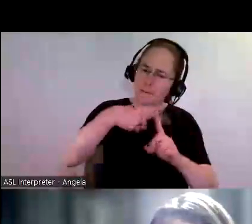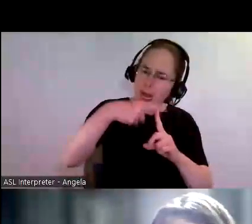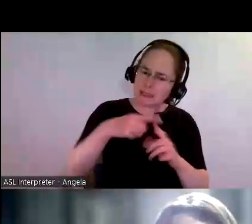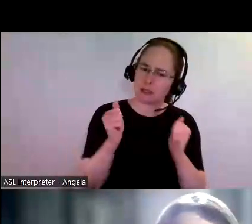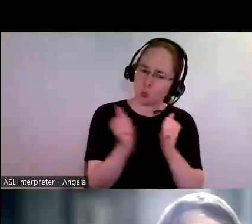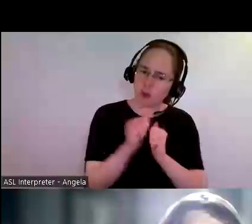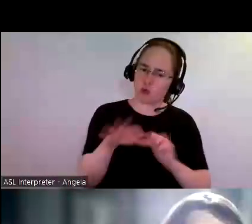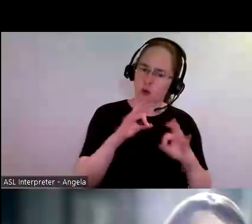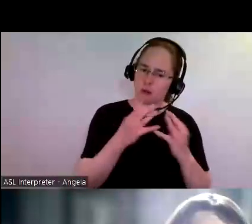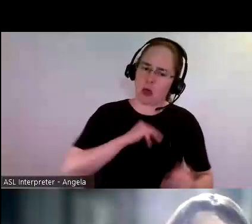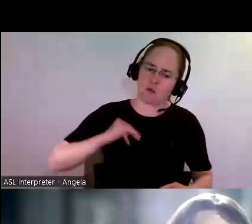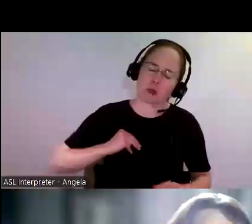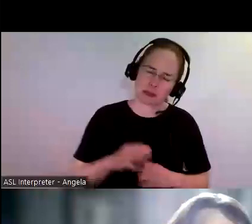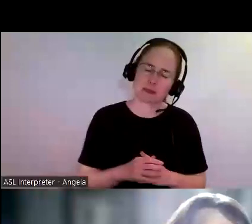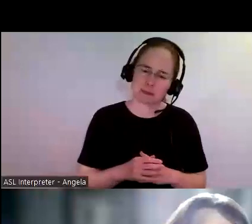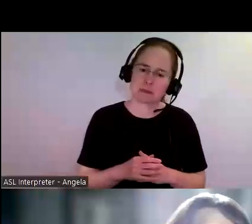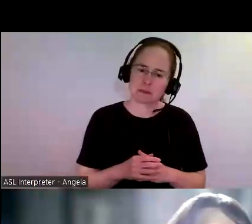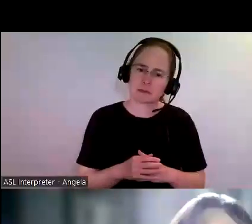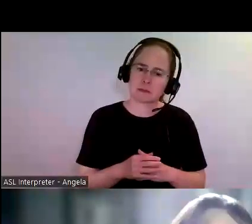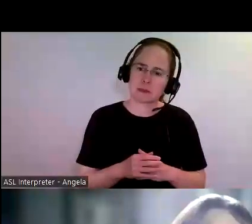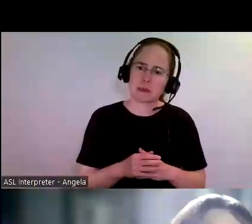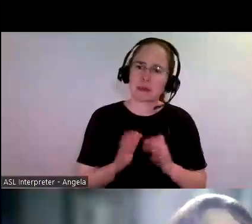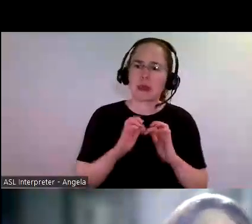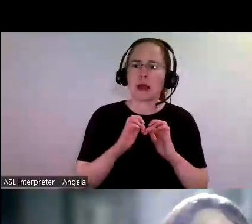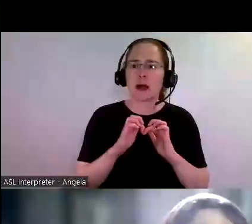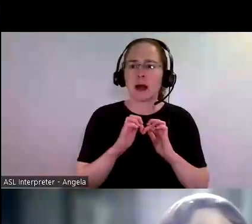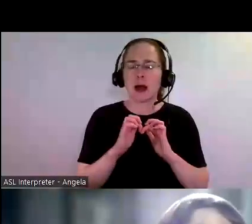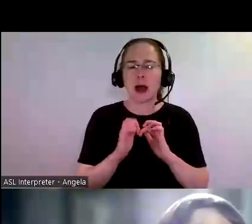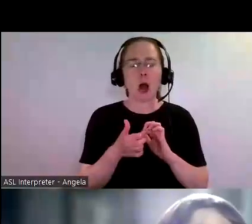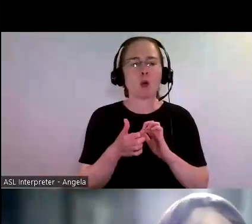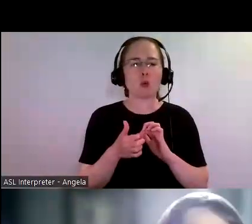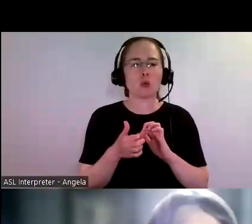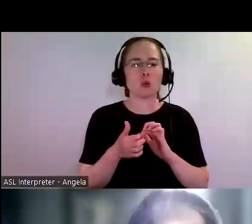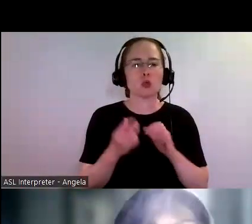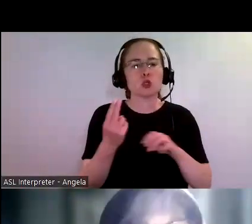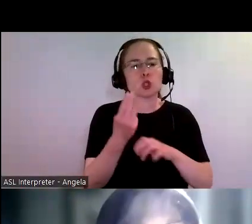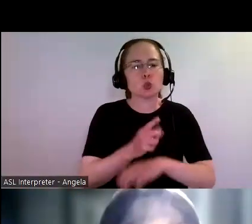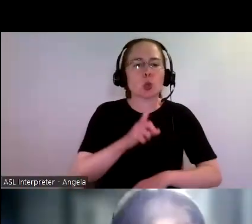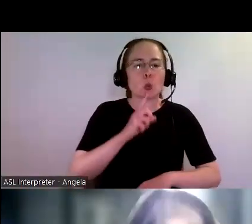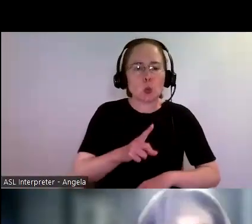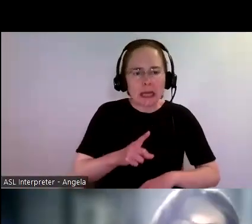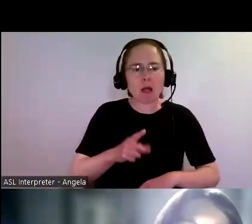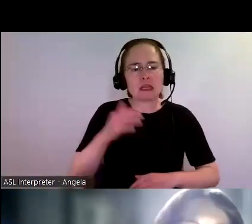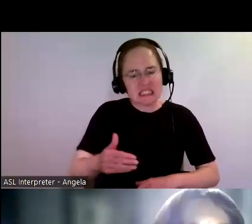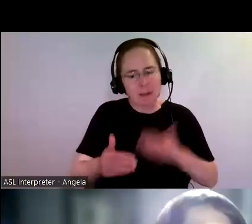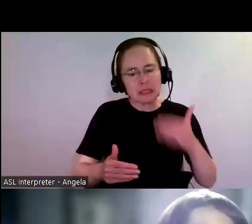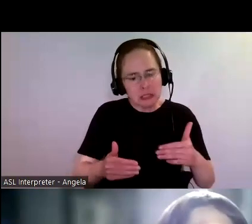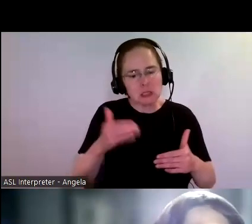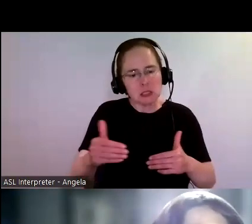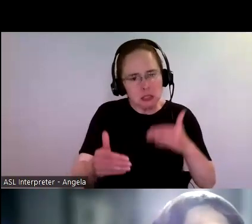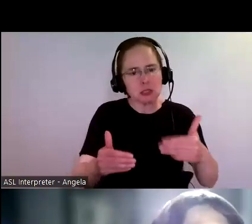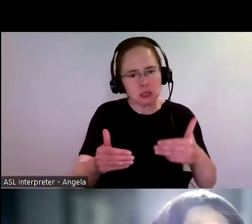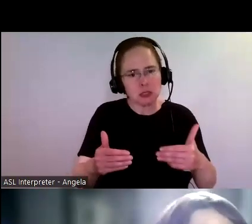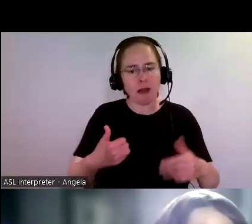loved ones, and how to be able to use real steps and